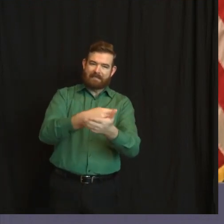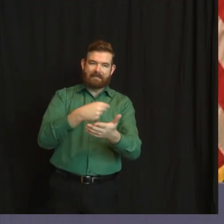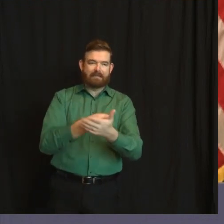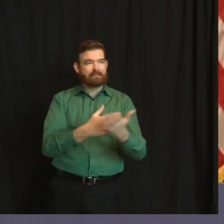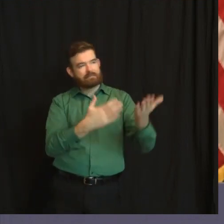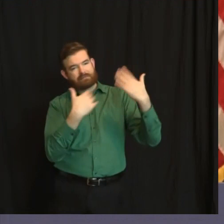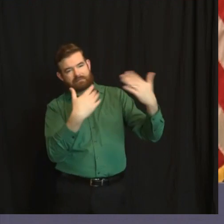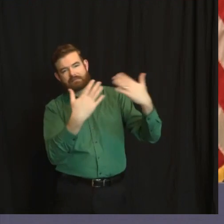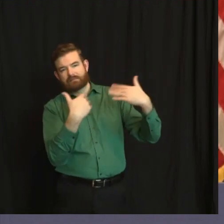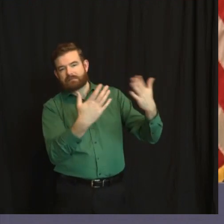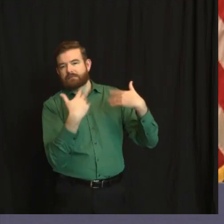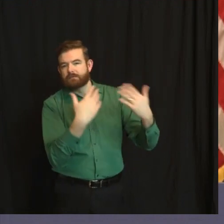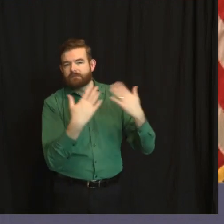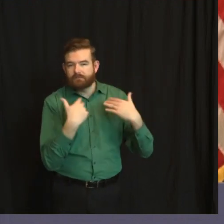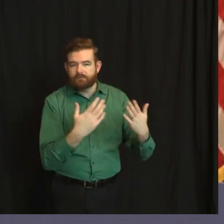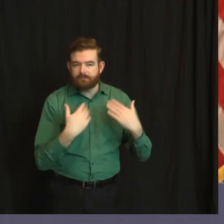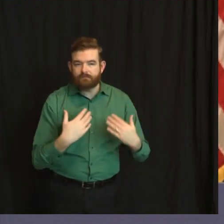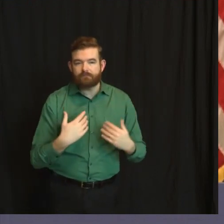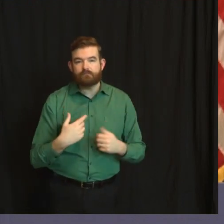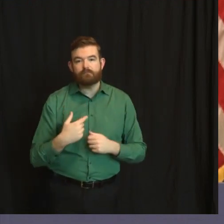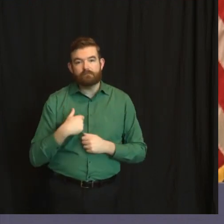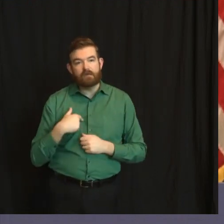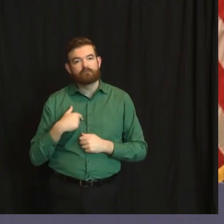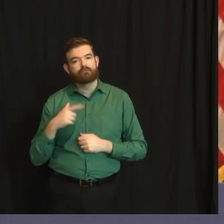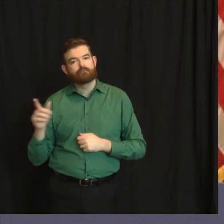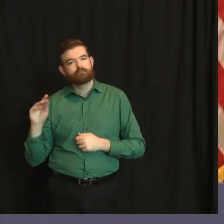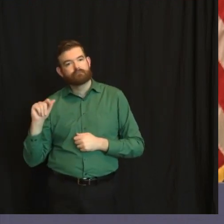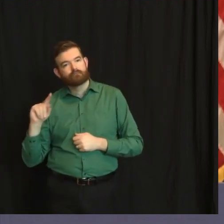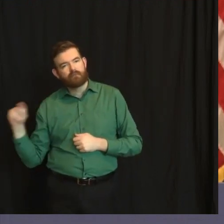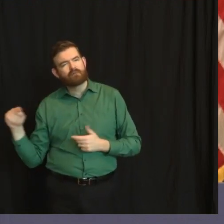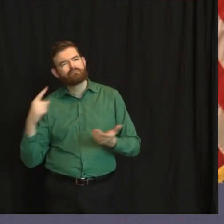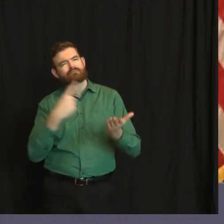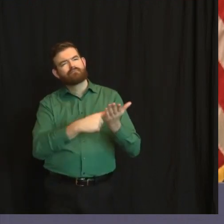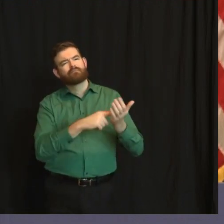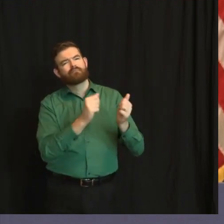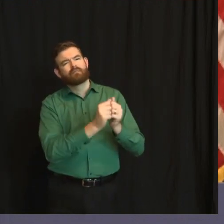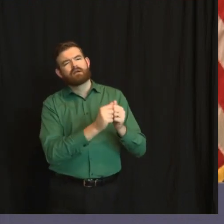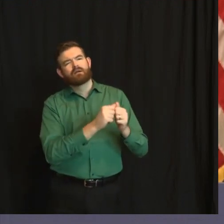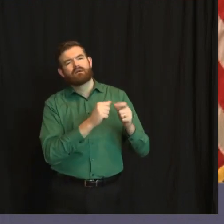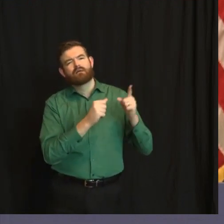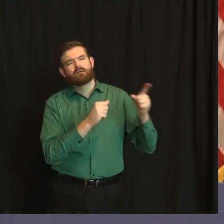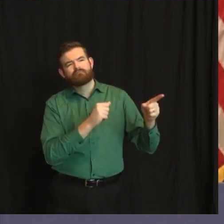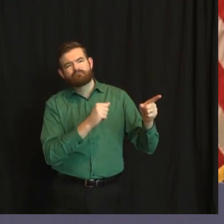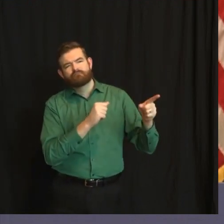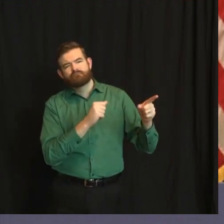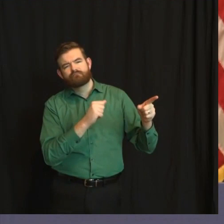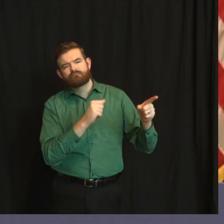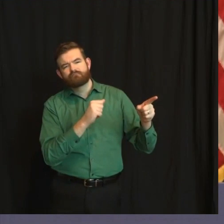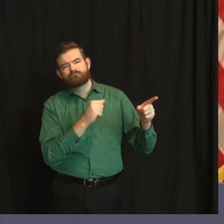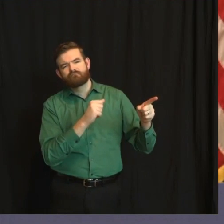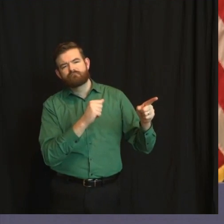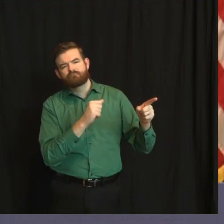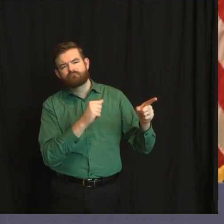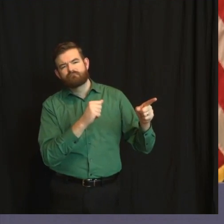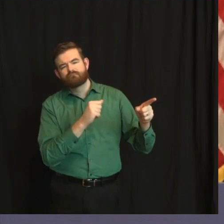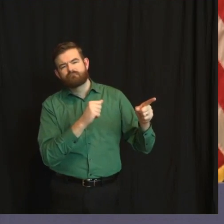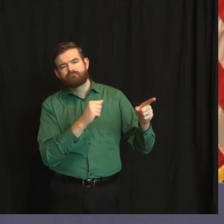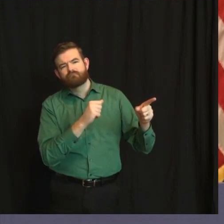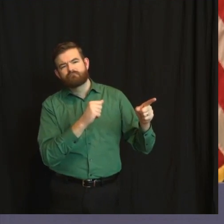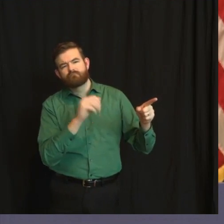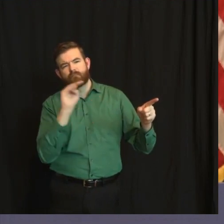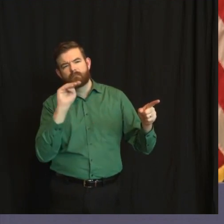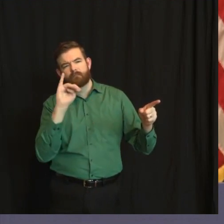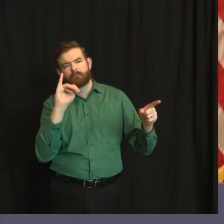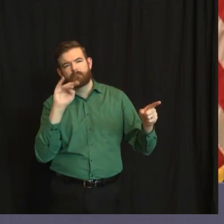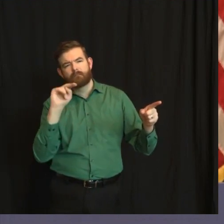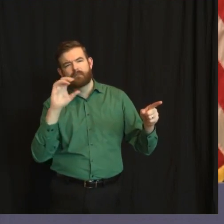good progress that Matt and I had with Secretary Mnuchin come to fruition from yesterday's good conversation so that we can